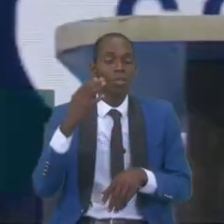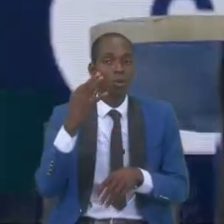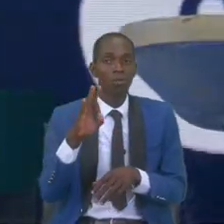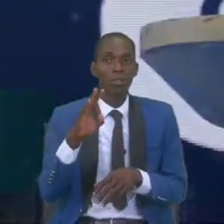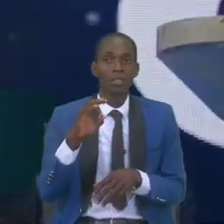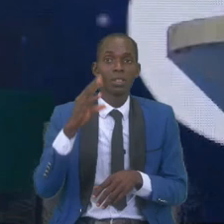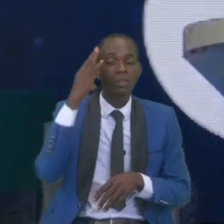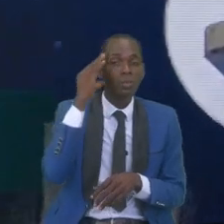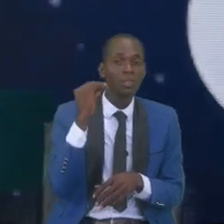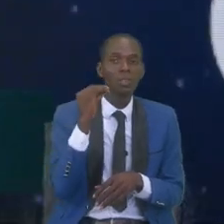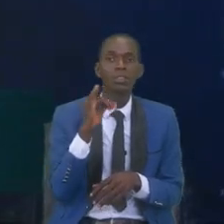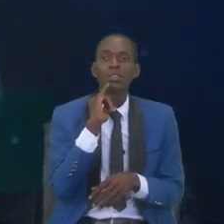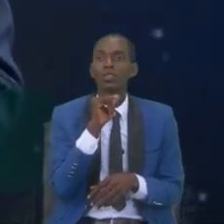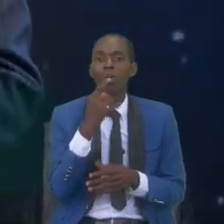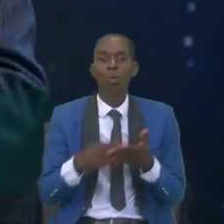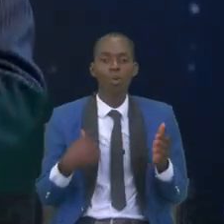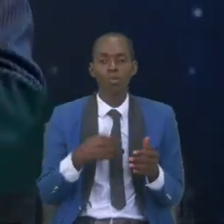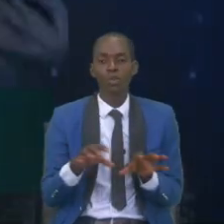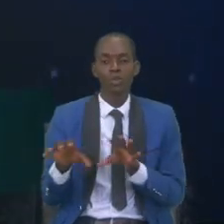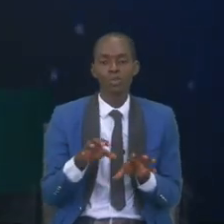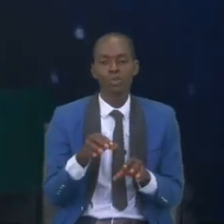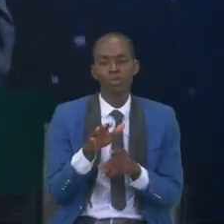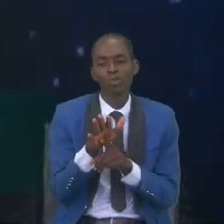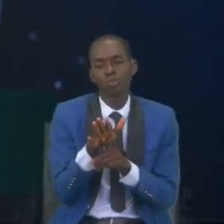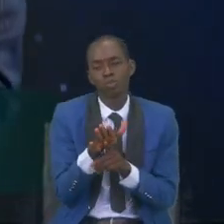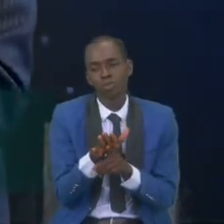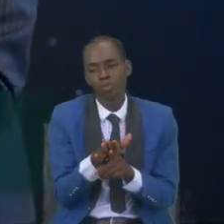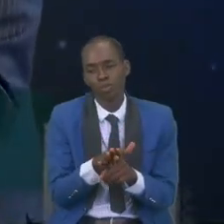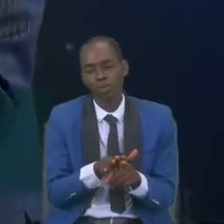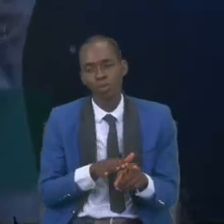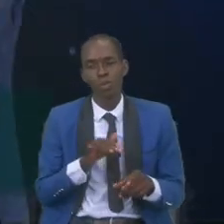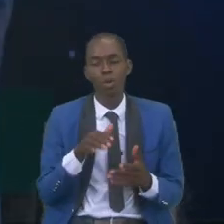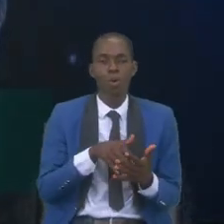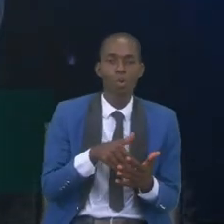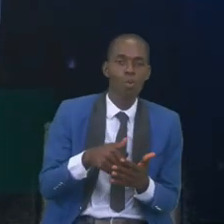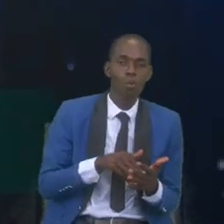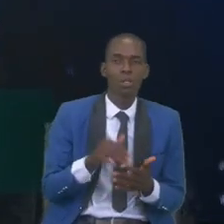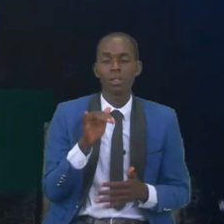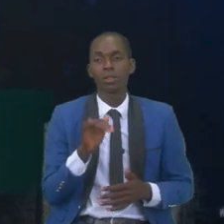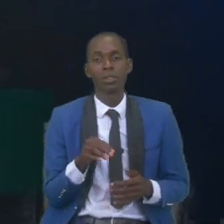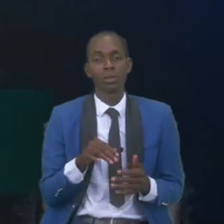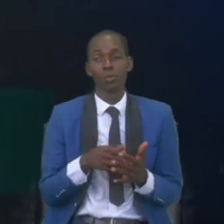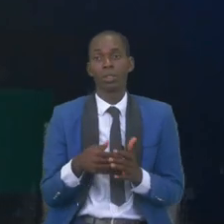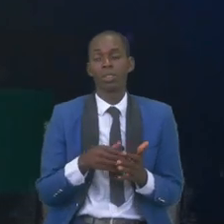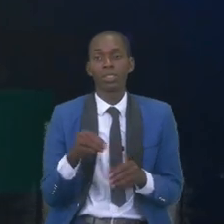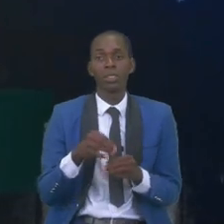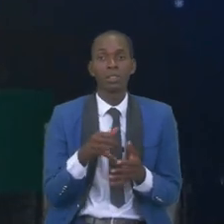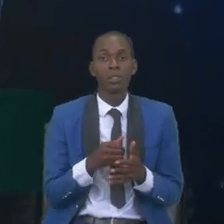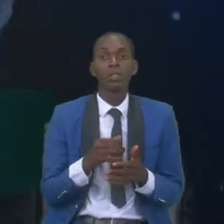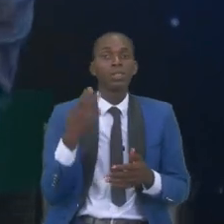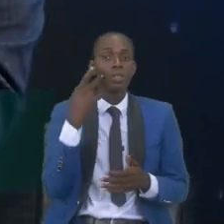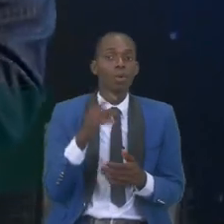slowly glide into. It's not something that will say when a substance